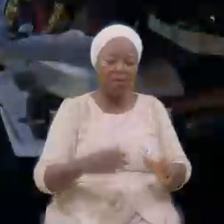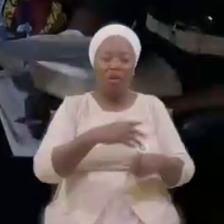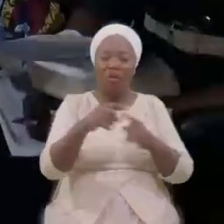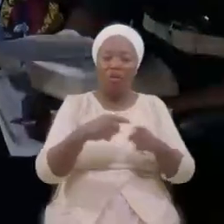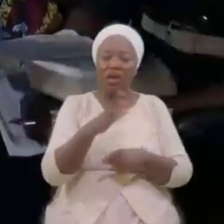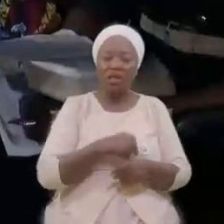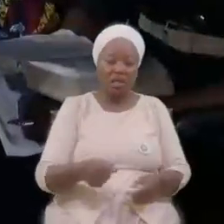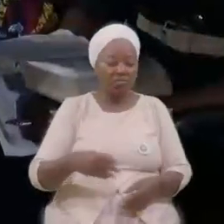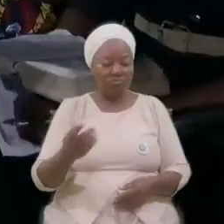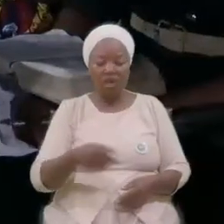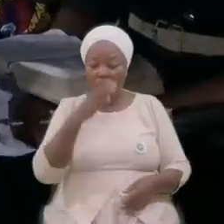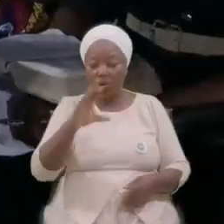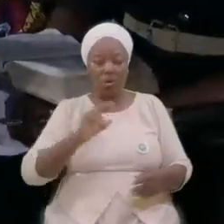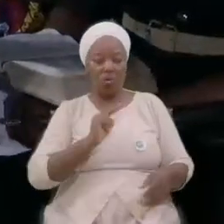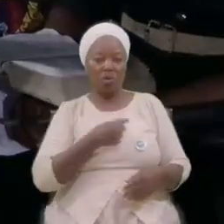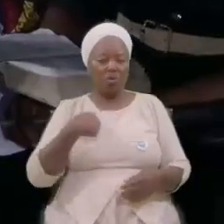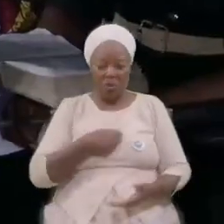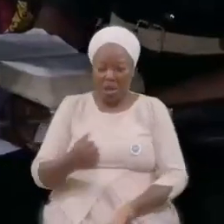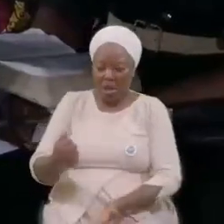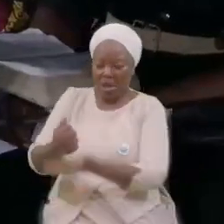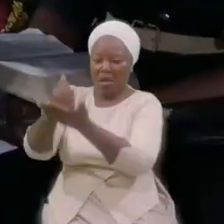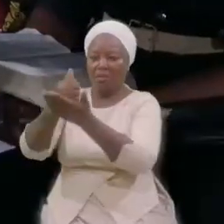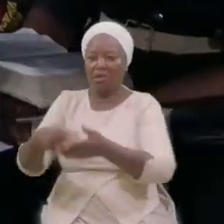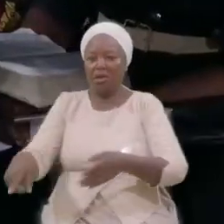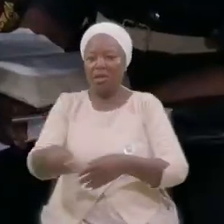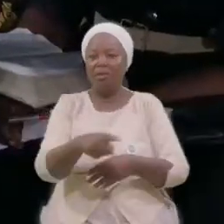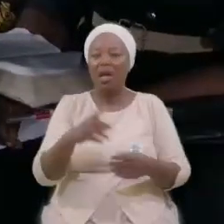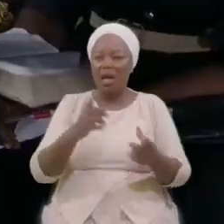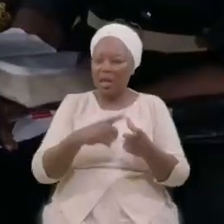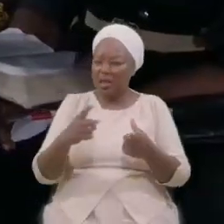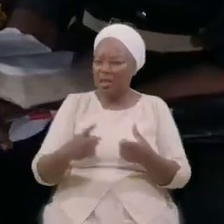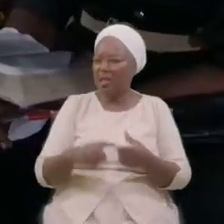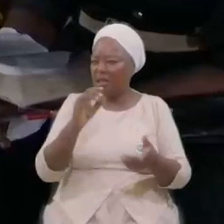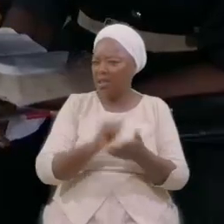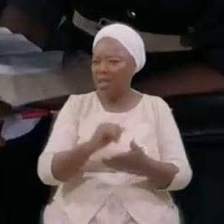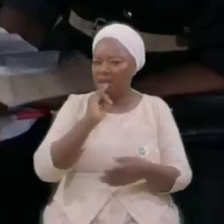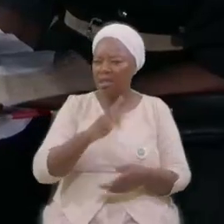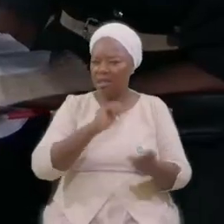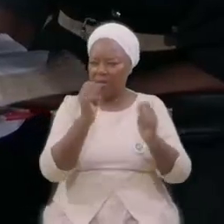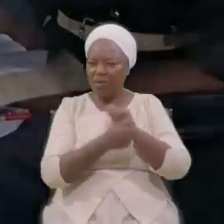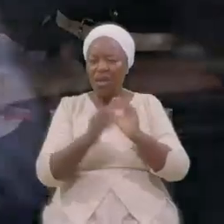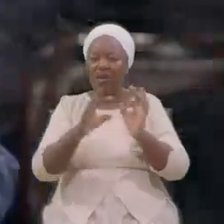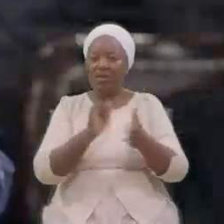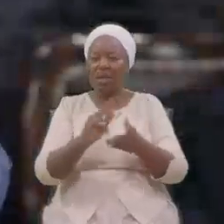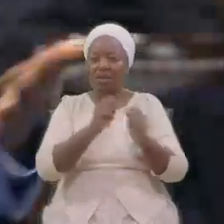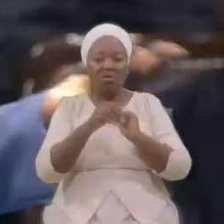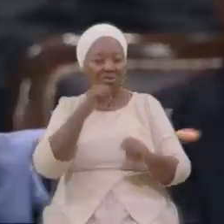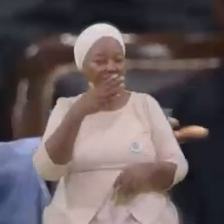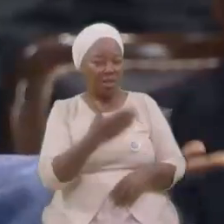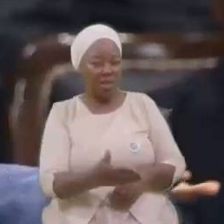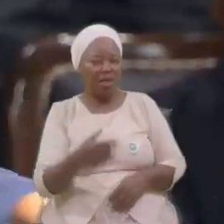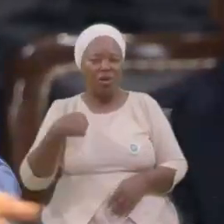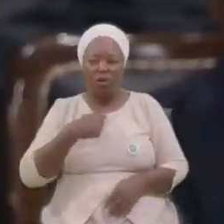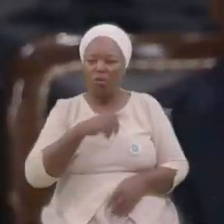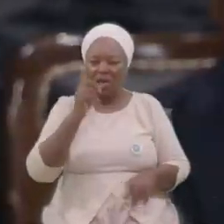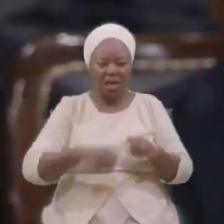them. That is the transformation. If that transformation is not there, we cannot